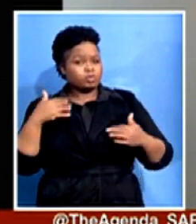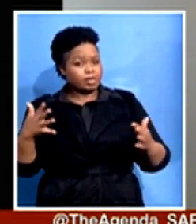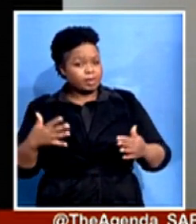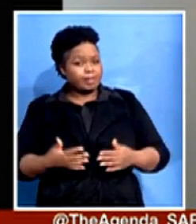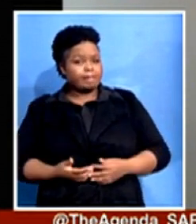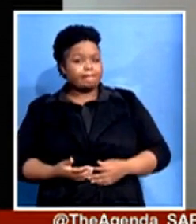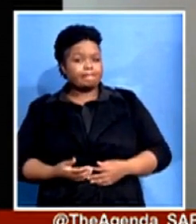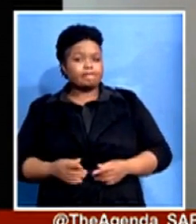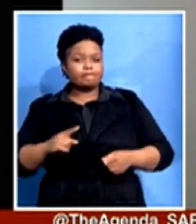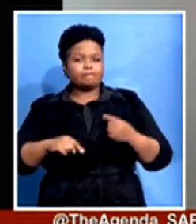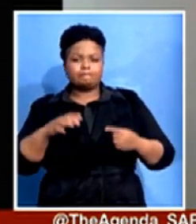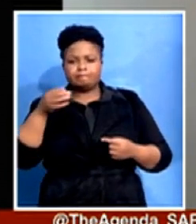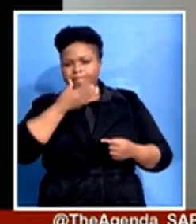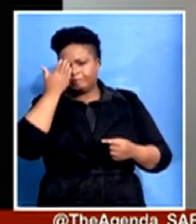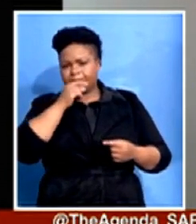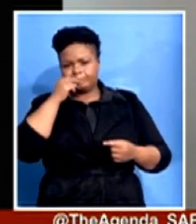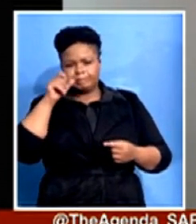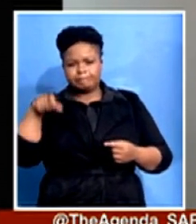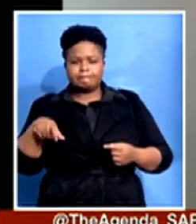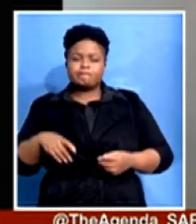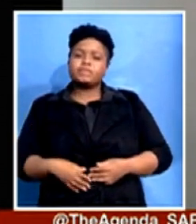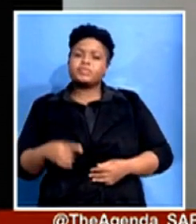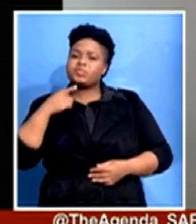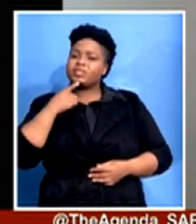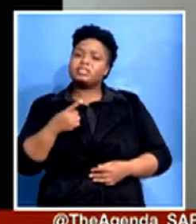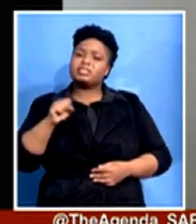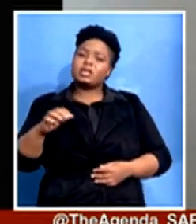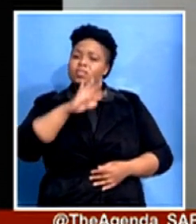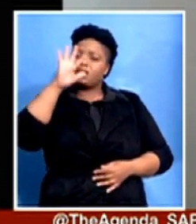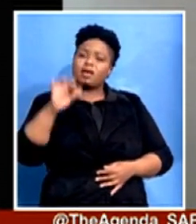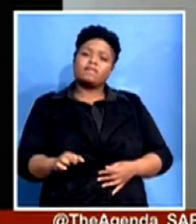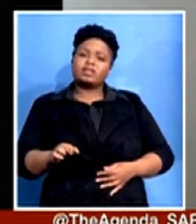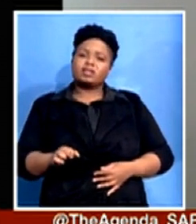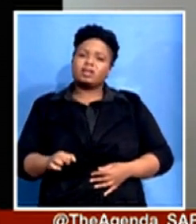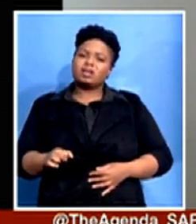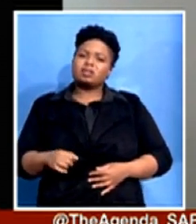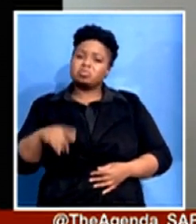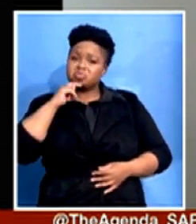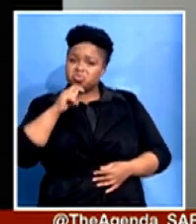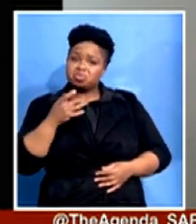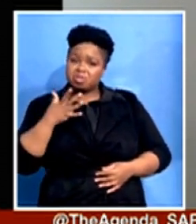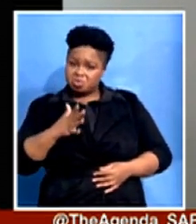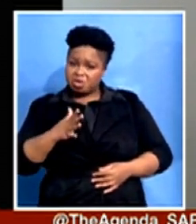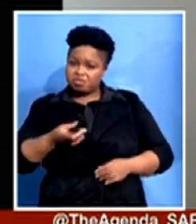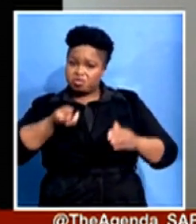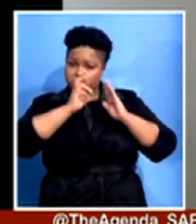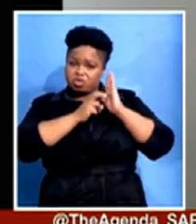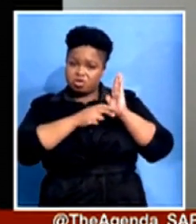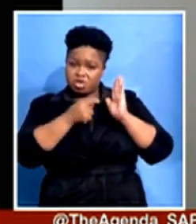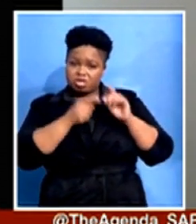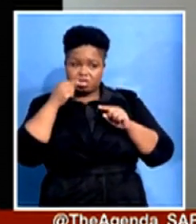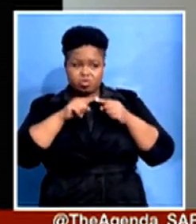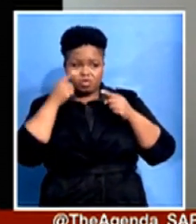says, what is South Africa's appetite, especially from a regulatory point of view, in working